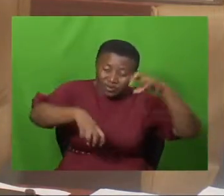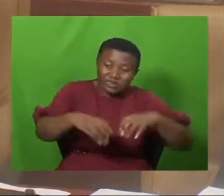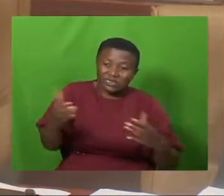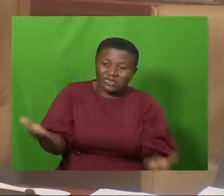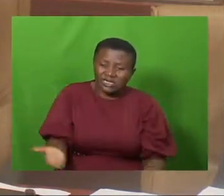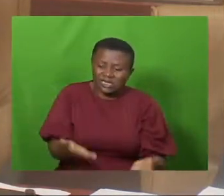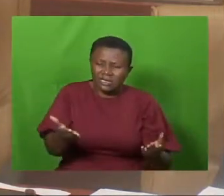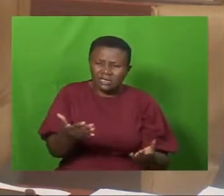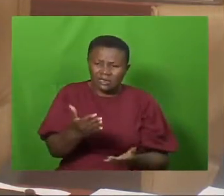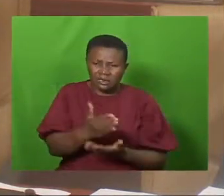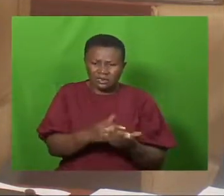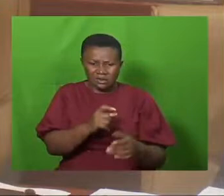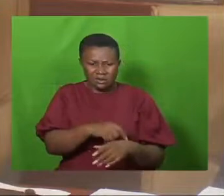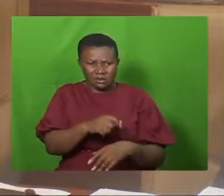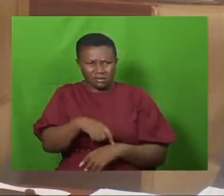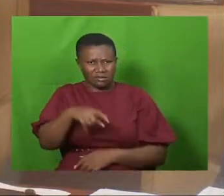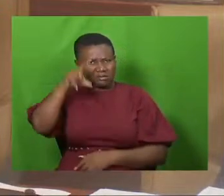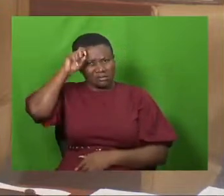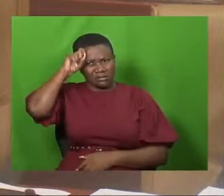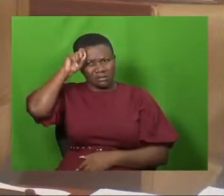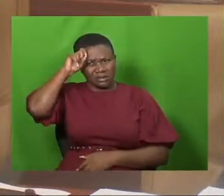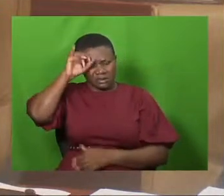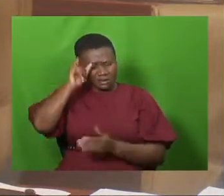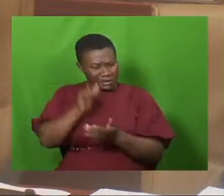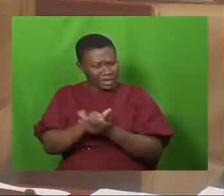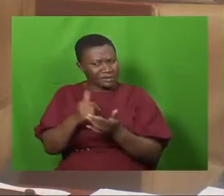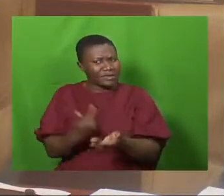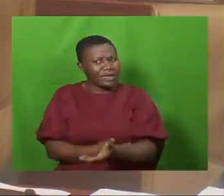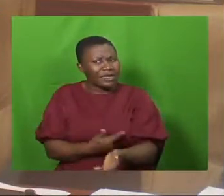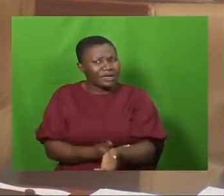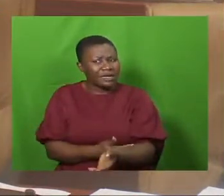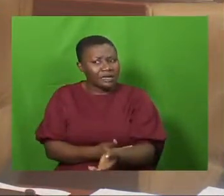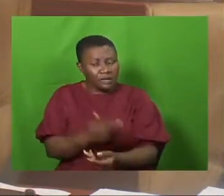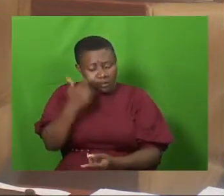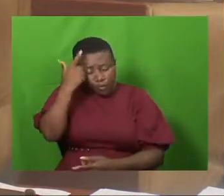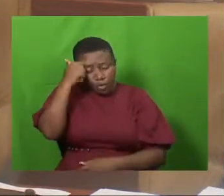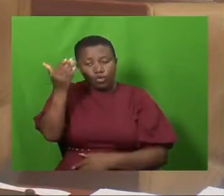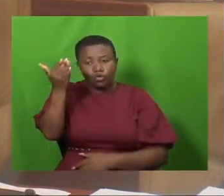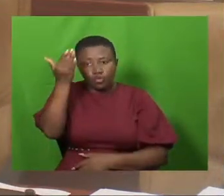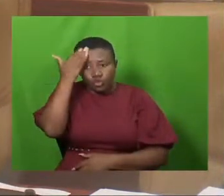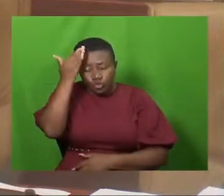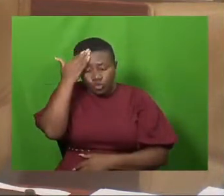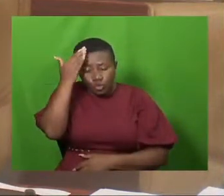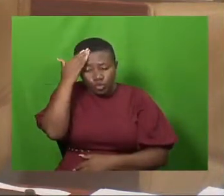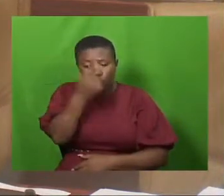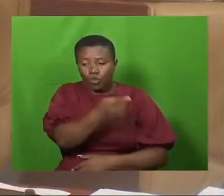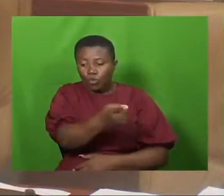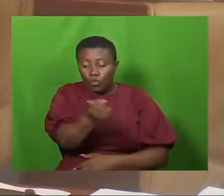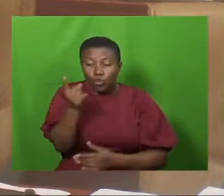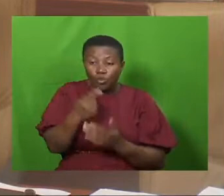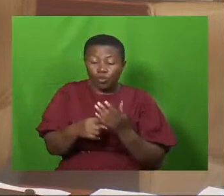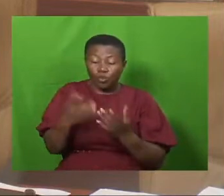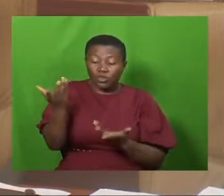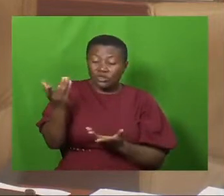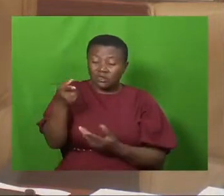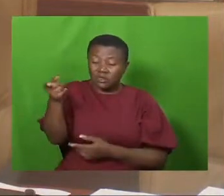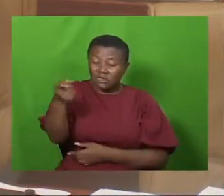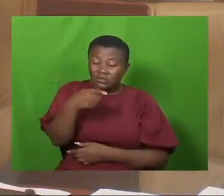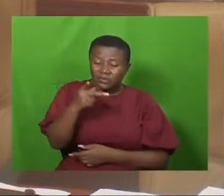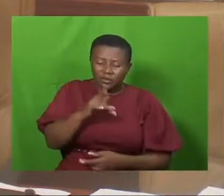whether Ghana is a country on the African continent, because they know what they are experiencing in their countries